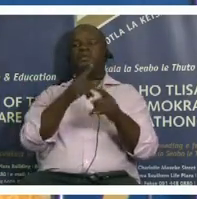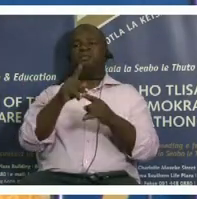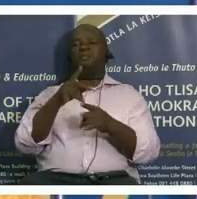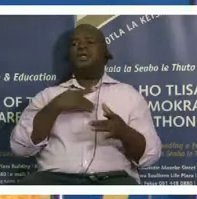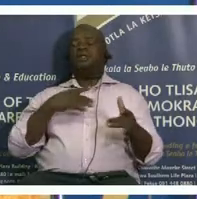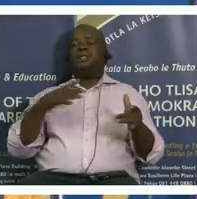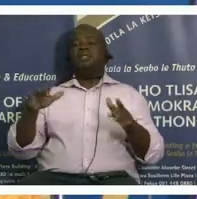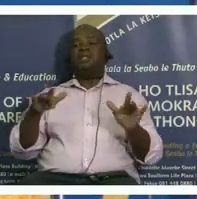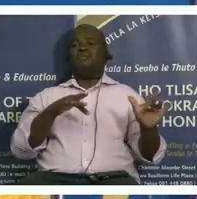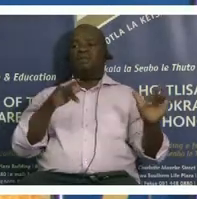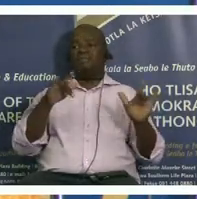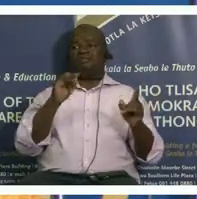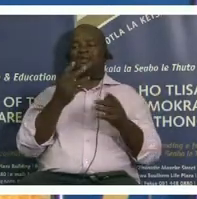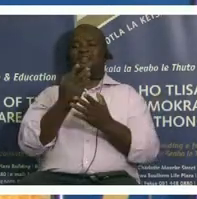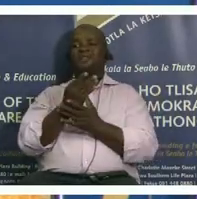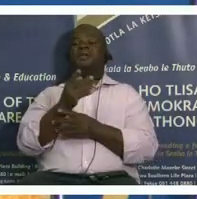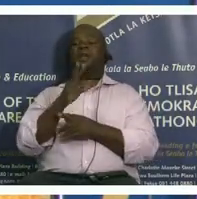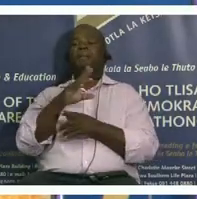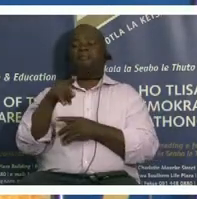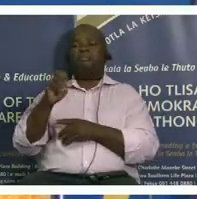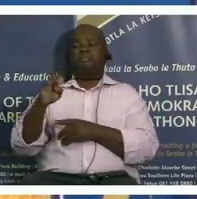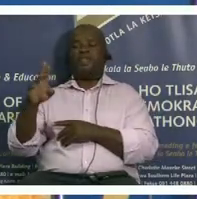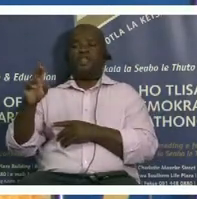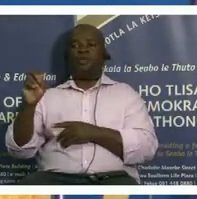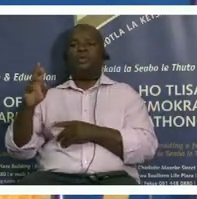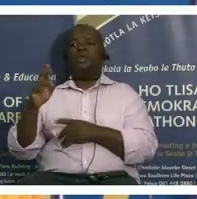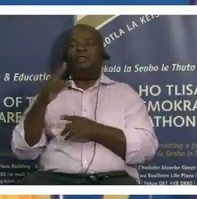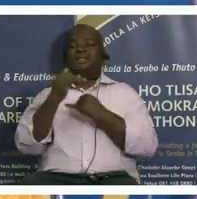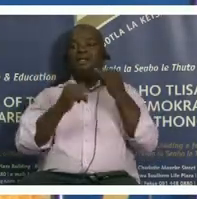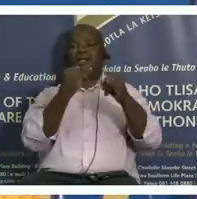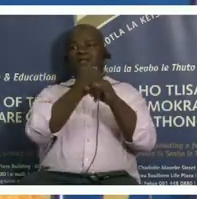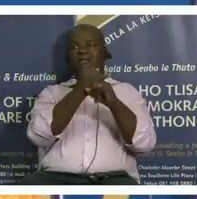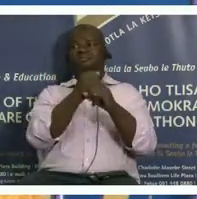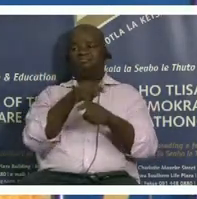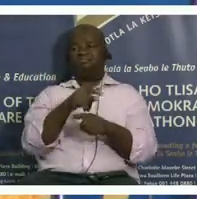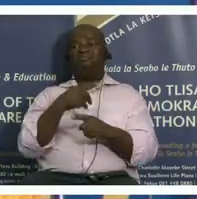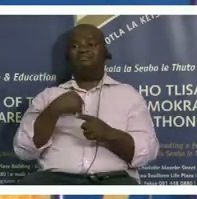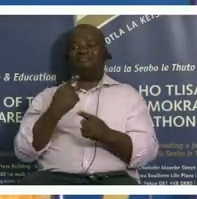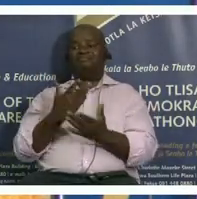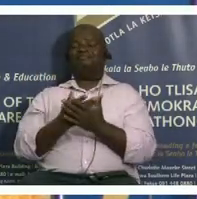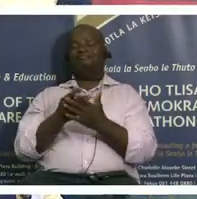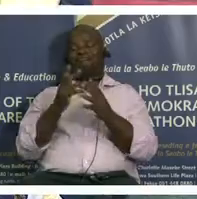Beauty Pageant. Wish you well as you embark on this journey.